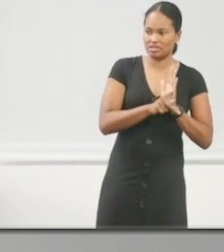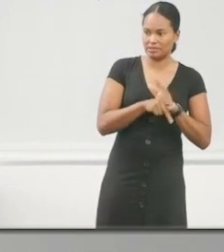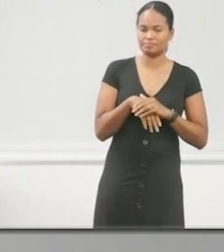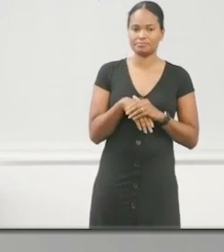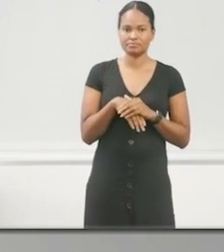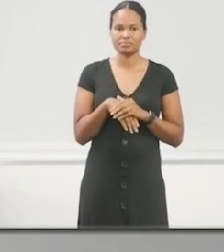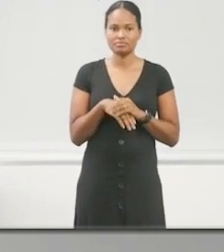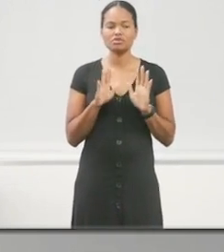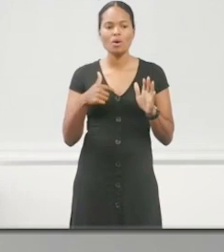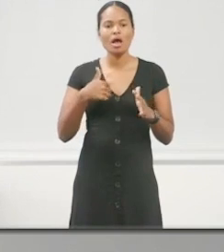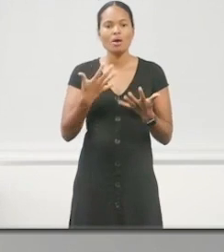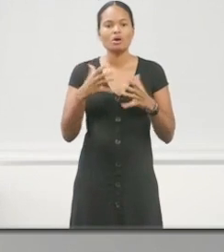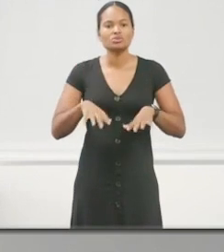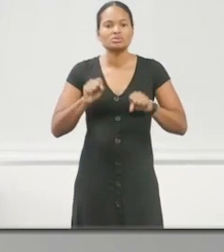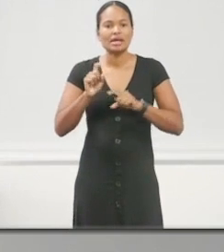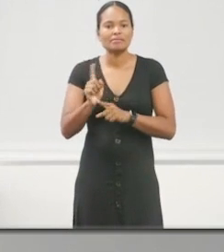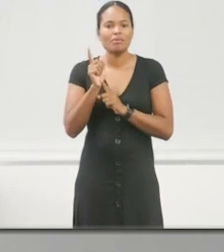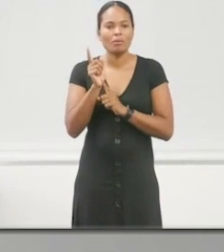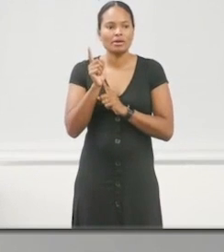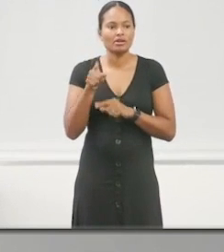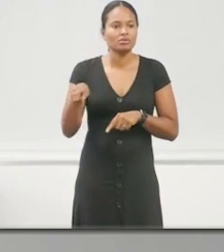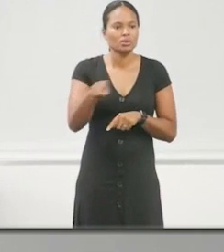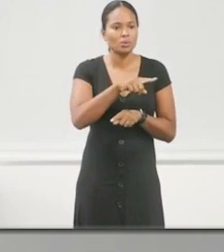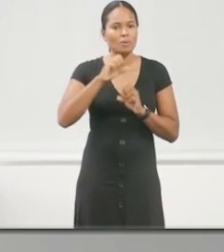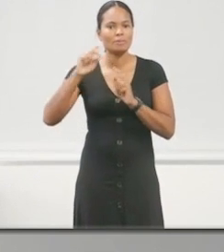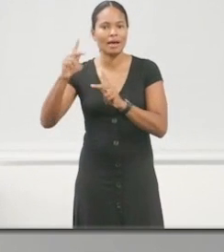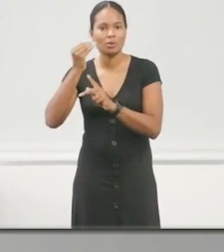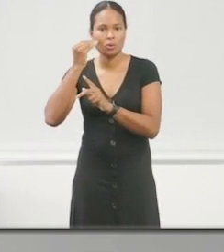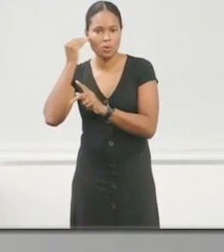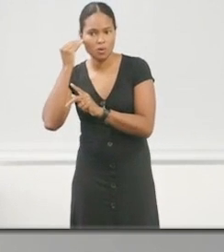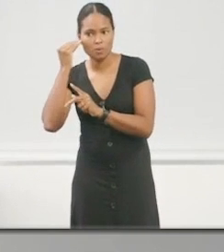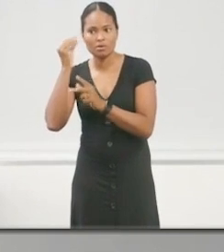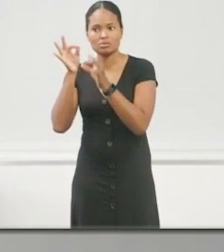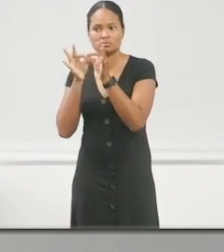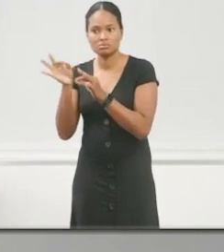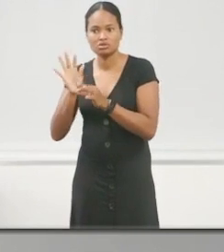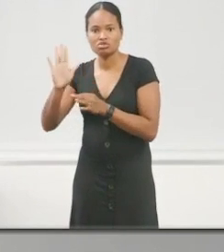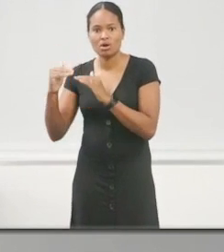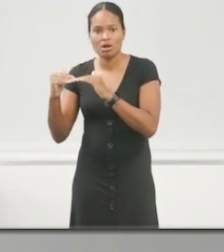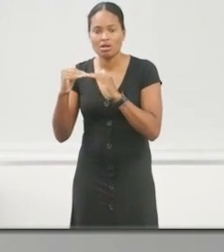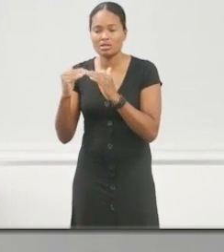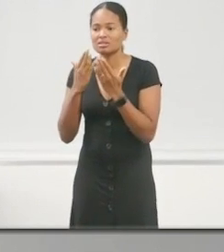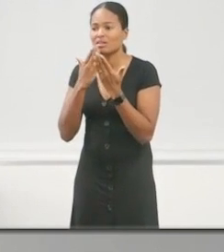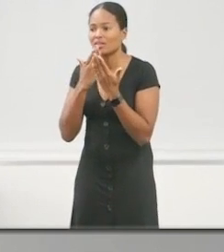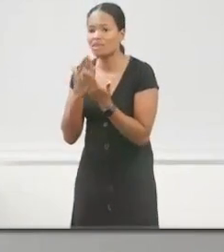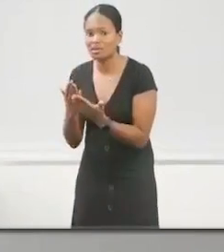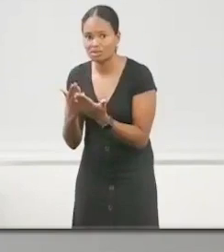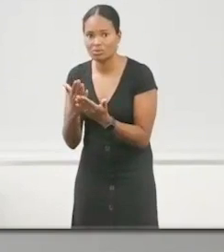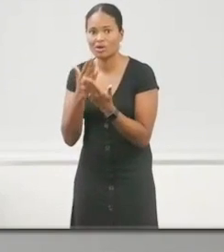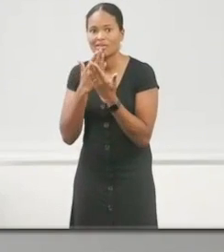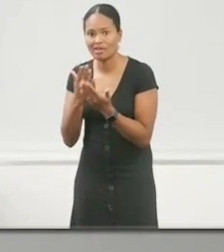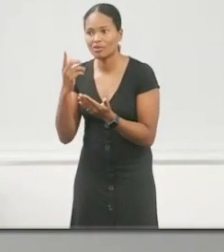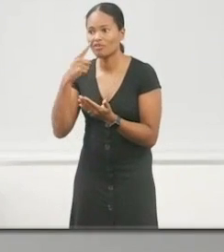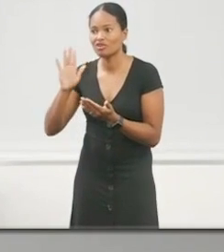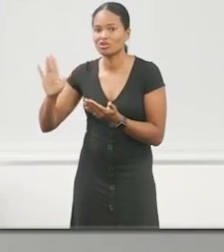like to take this moment to have you go back home and tell your colleagues, thank you. Thank you very much for the work you all do, because